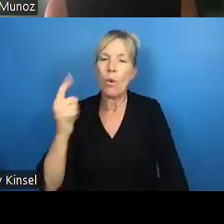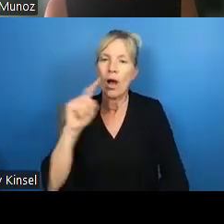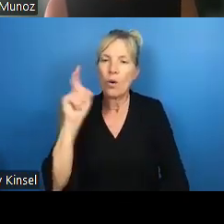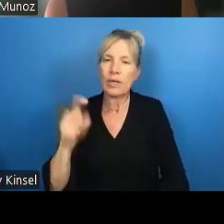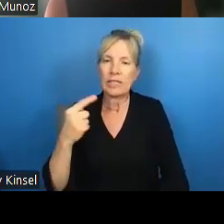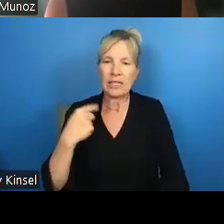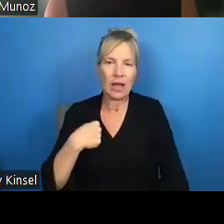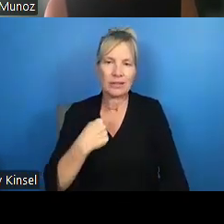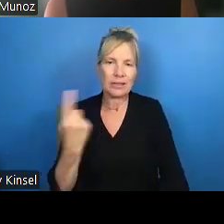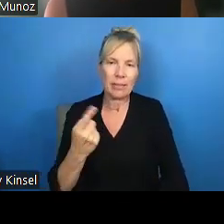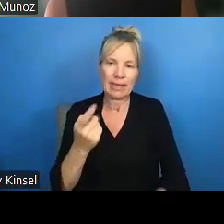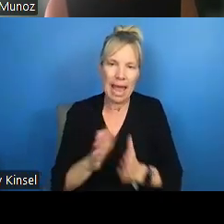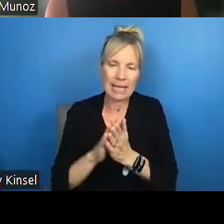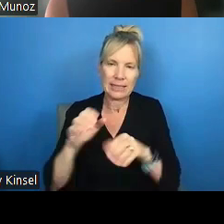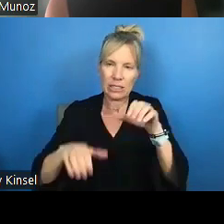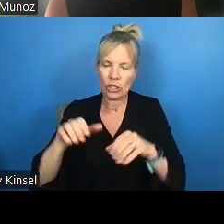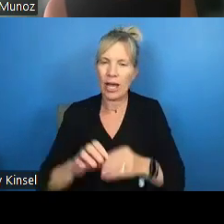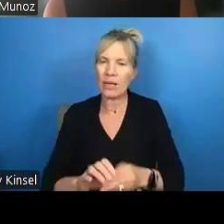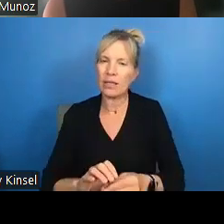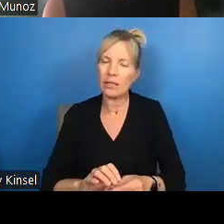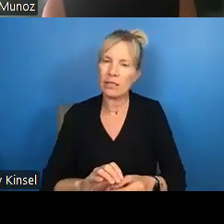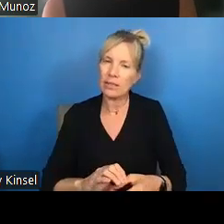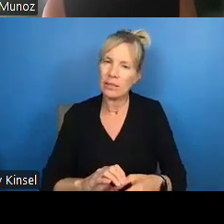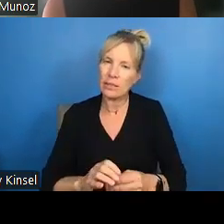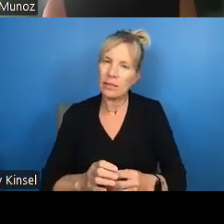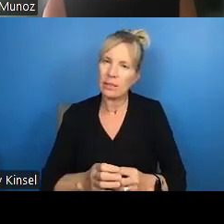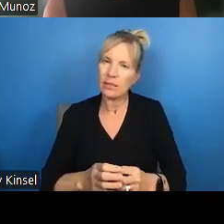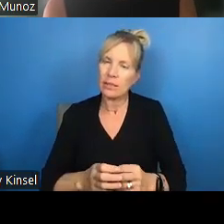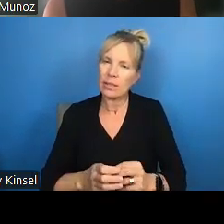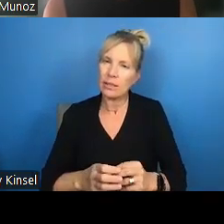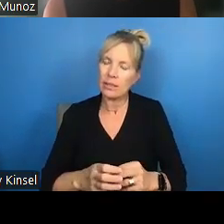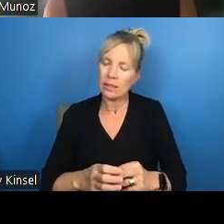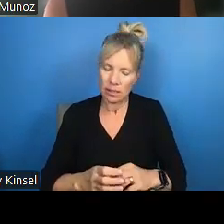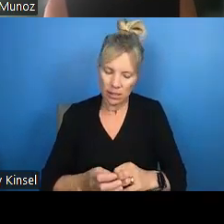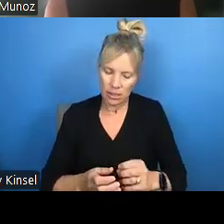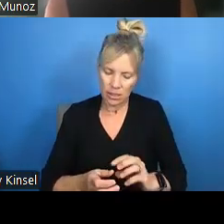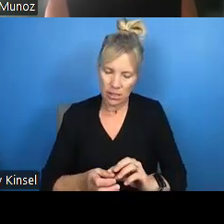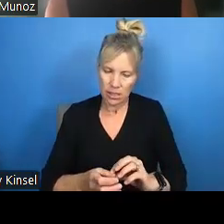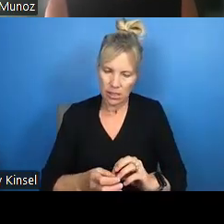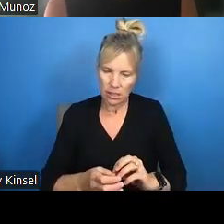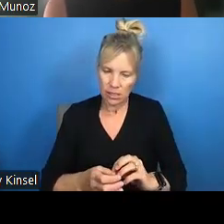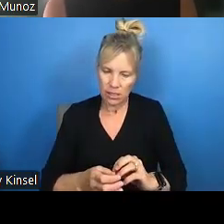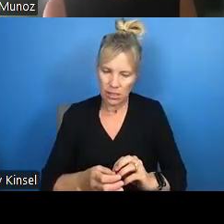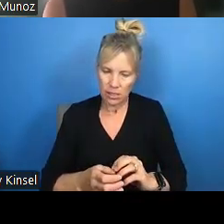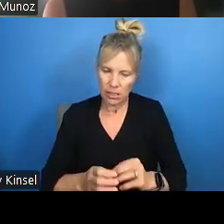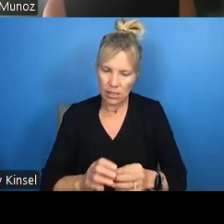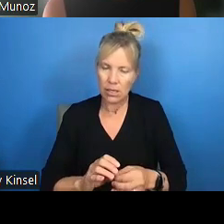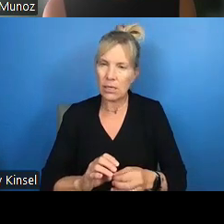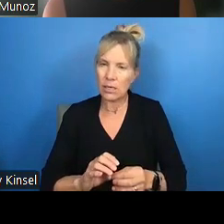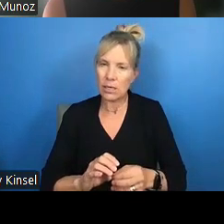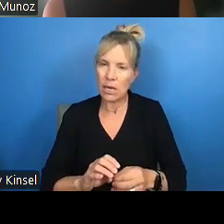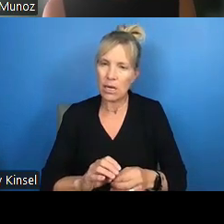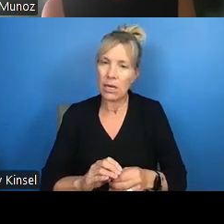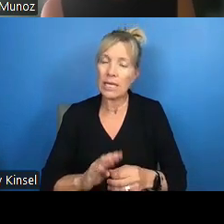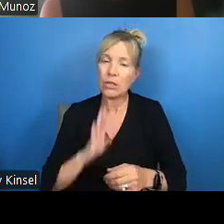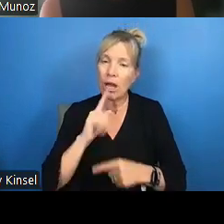we have also that has come in relates to the